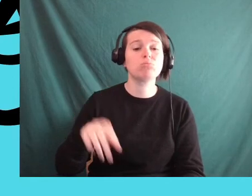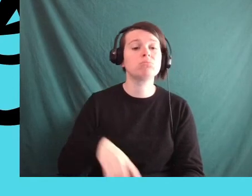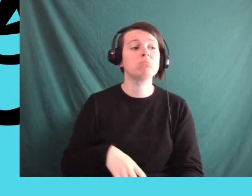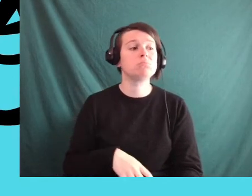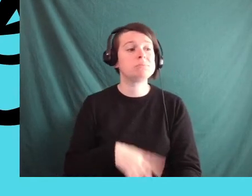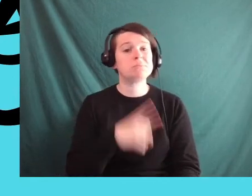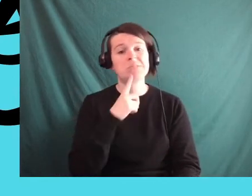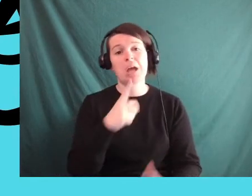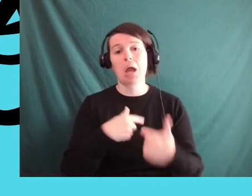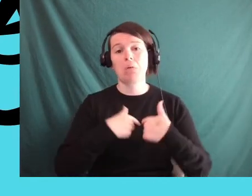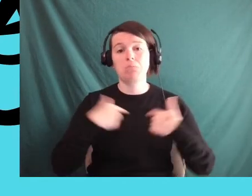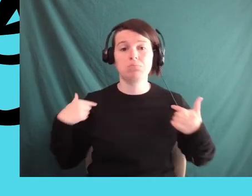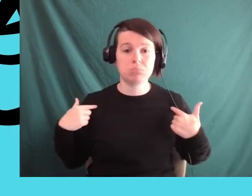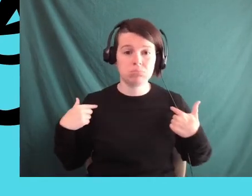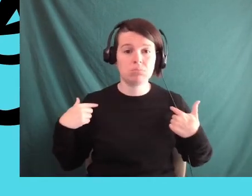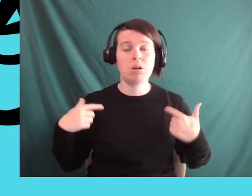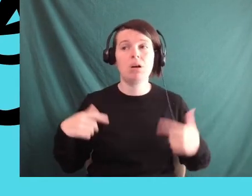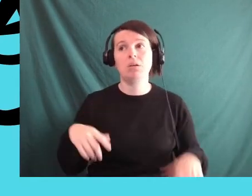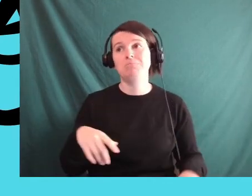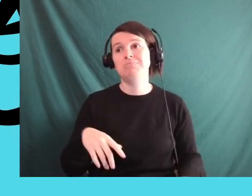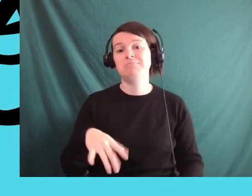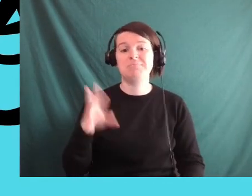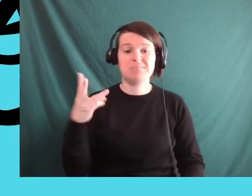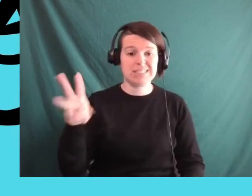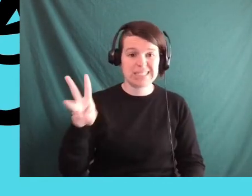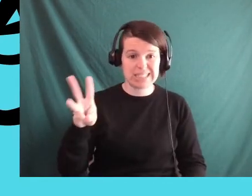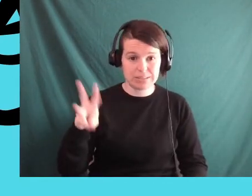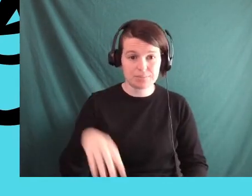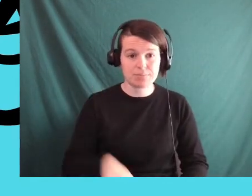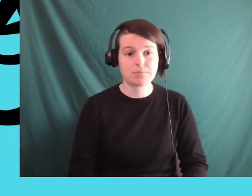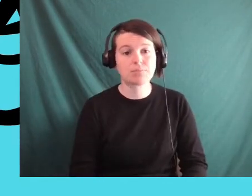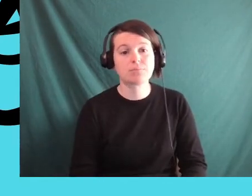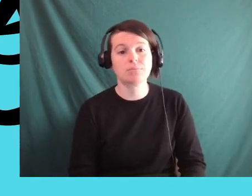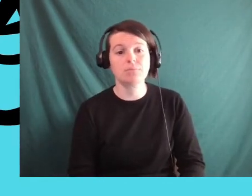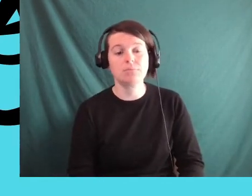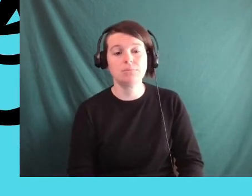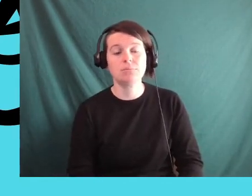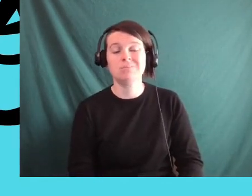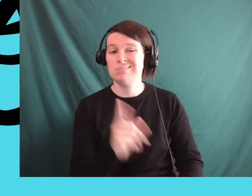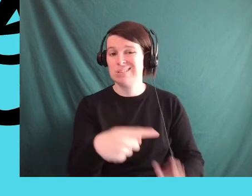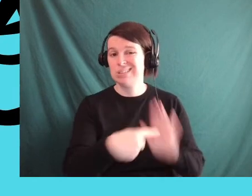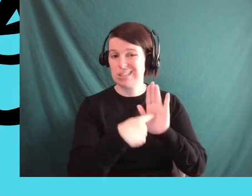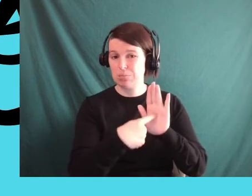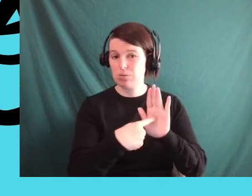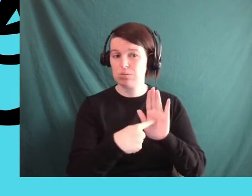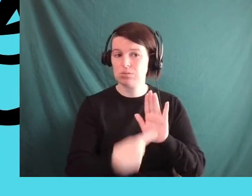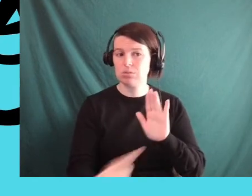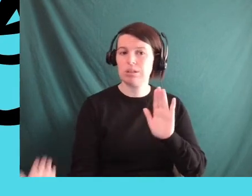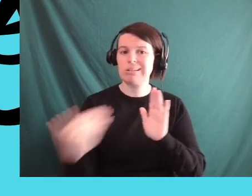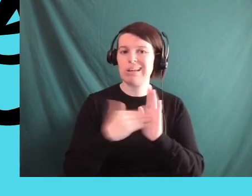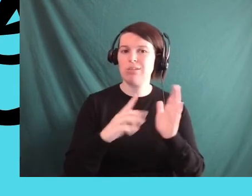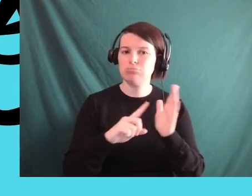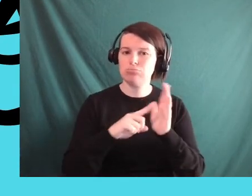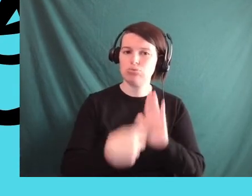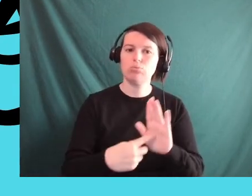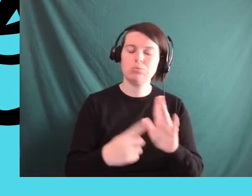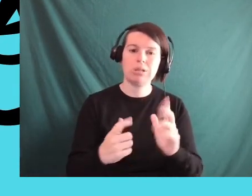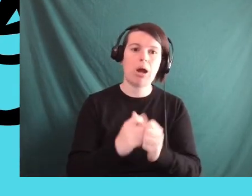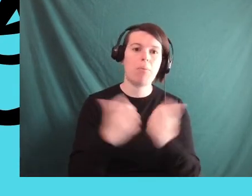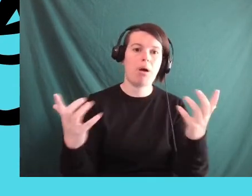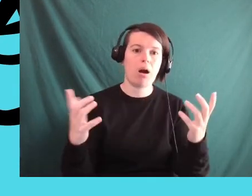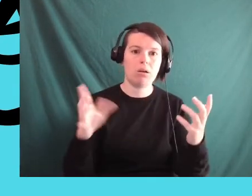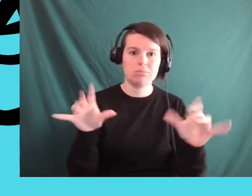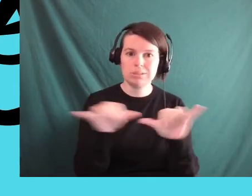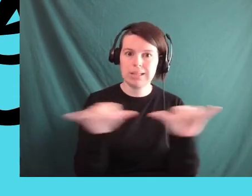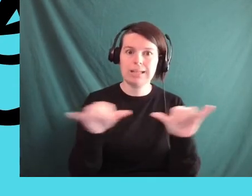measured their shoulder at 16 inches. So this example here is just going to show you how much your size